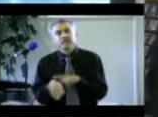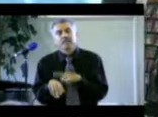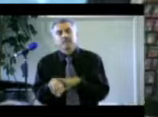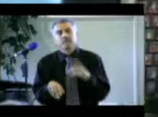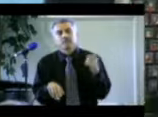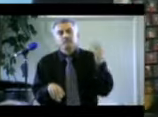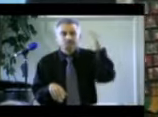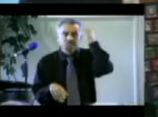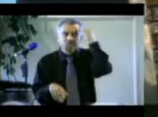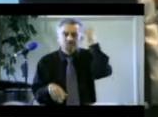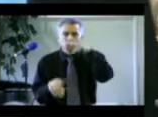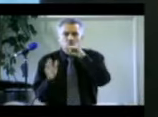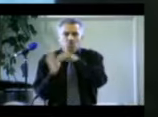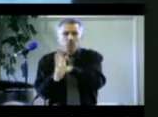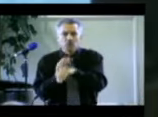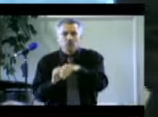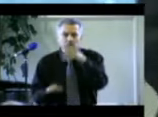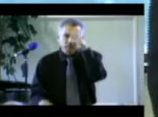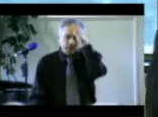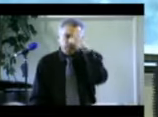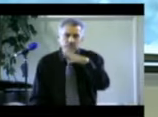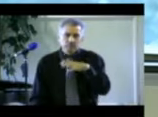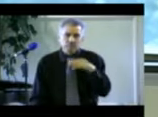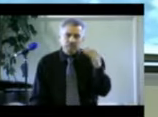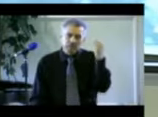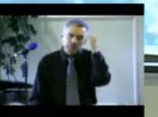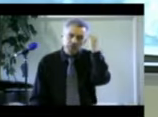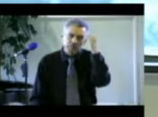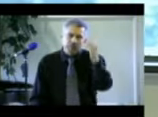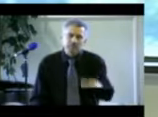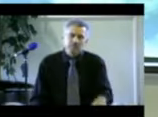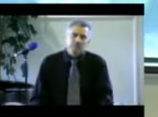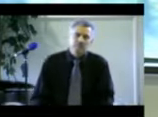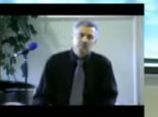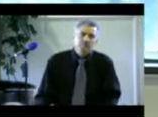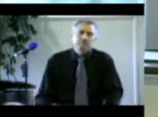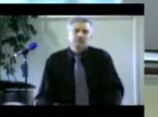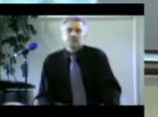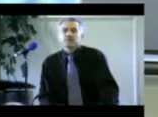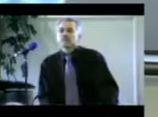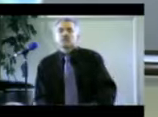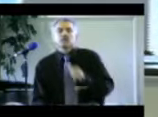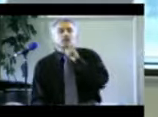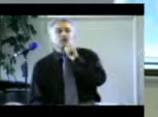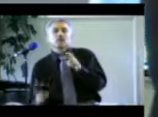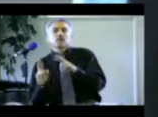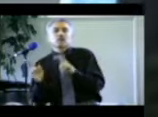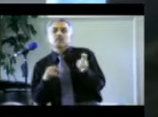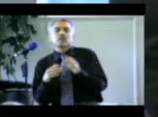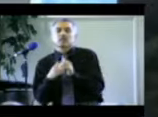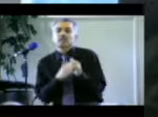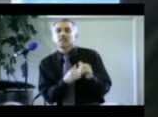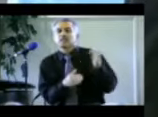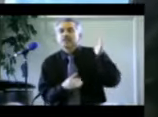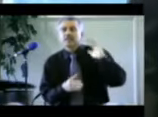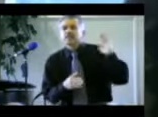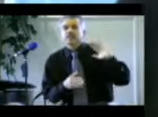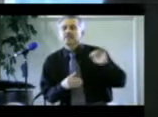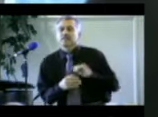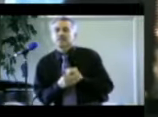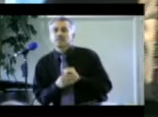murdering that Egyptian. I know about that. But see, you weren't ready to lead my people yet. And now,